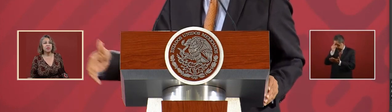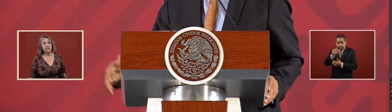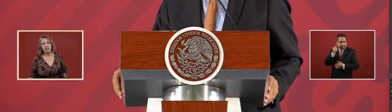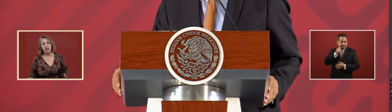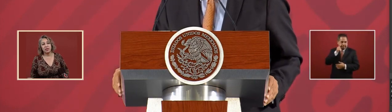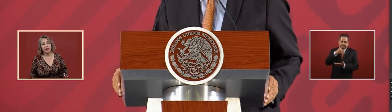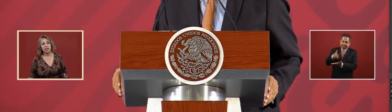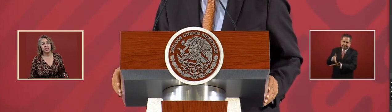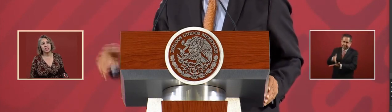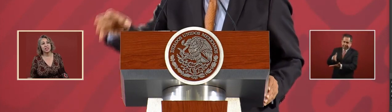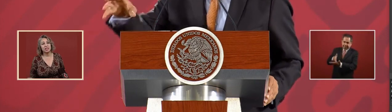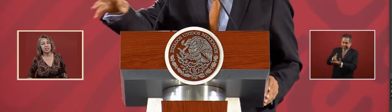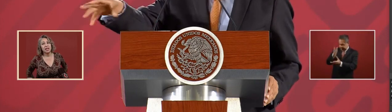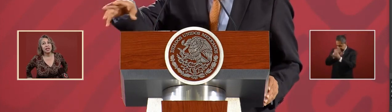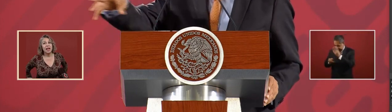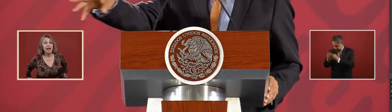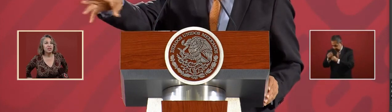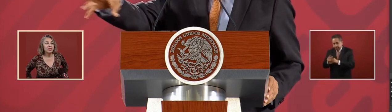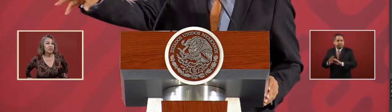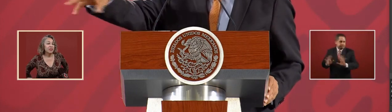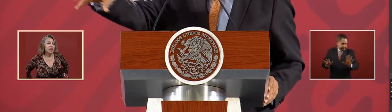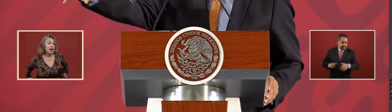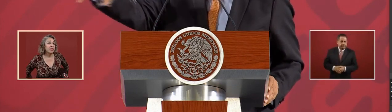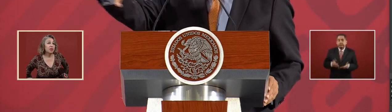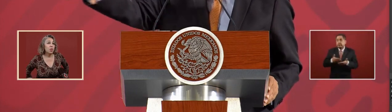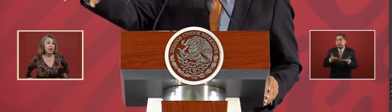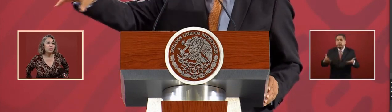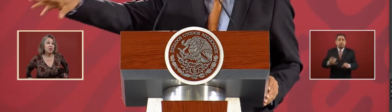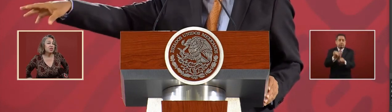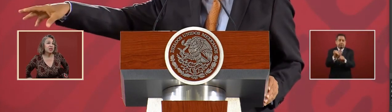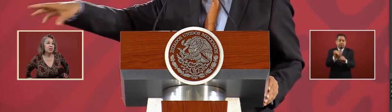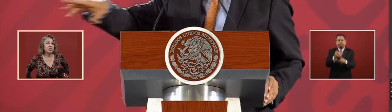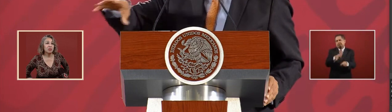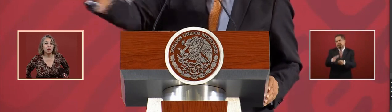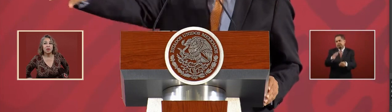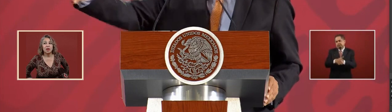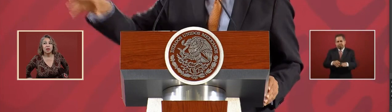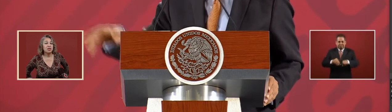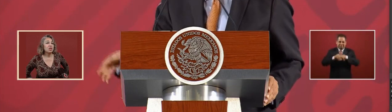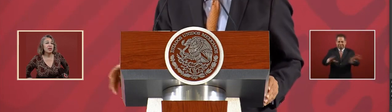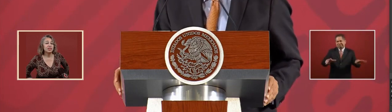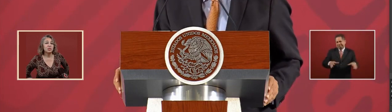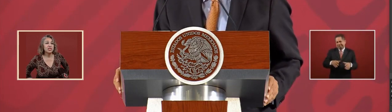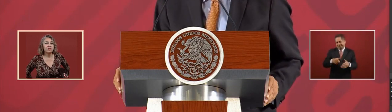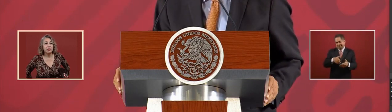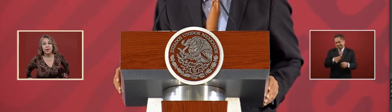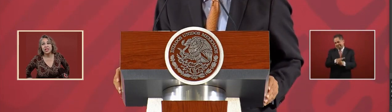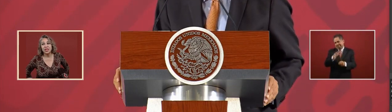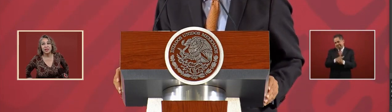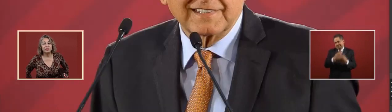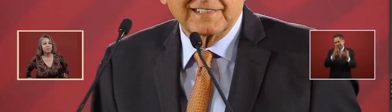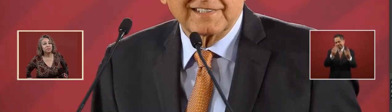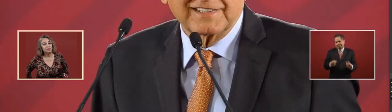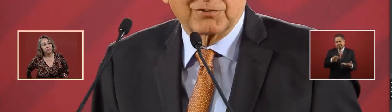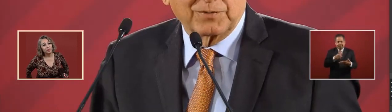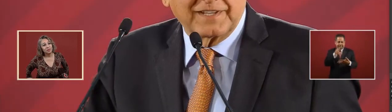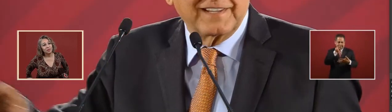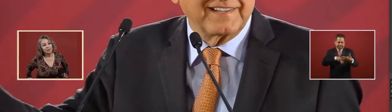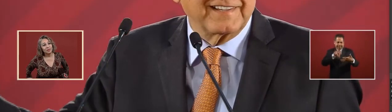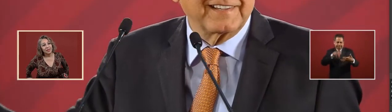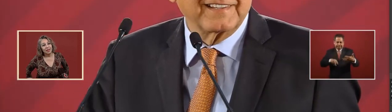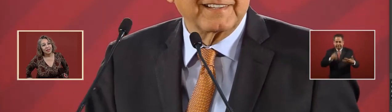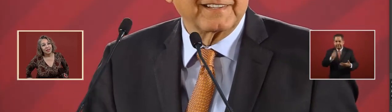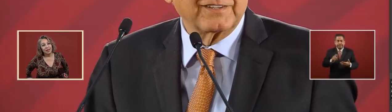synonym dictionary to consult. Ahora, now, on the web, you can. Mucha información. You have so much information.